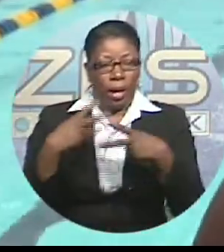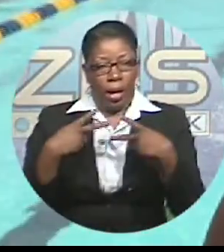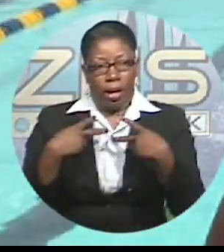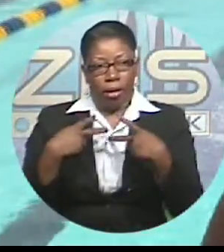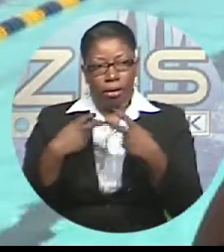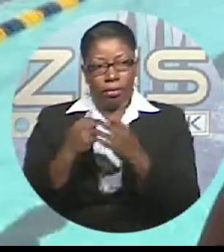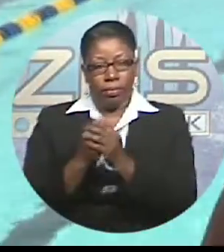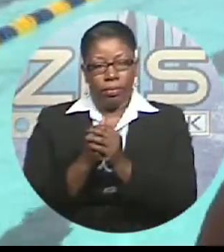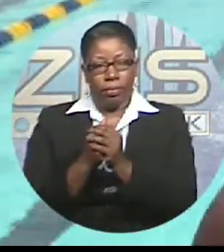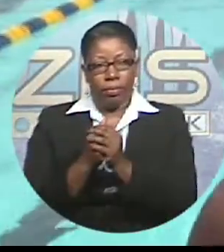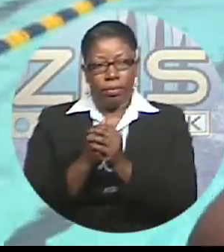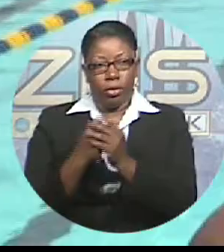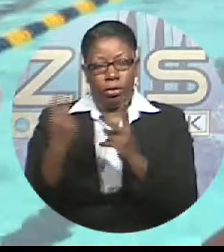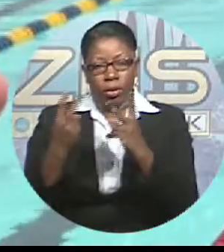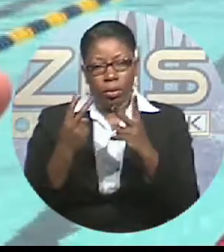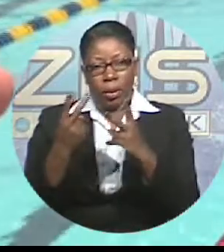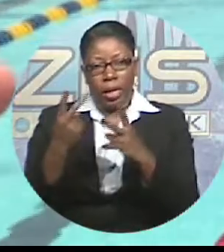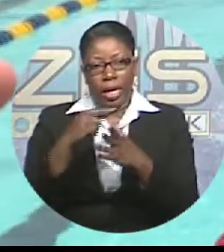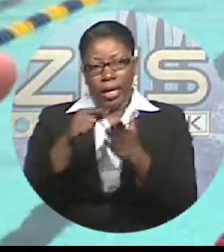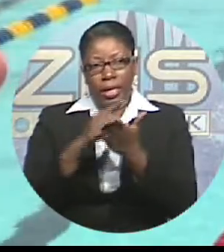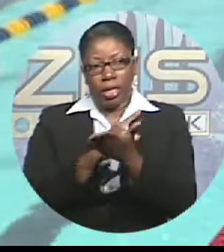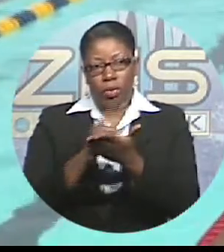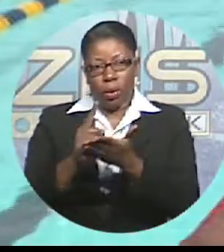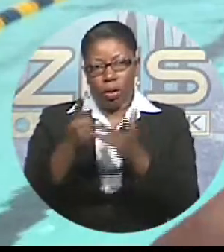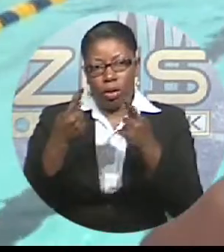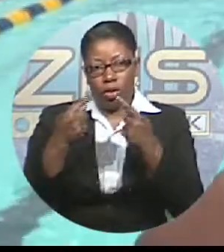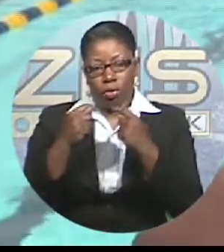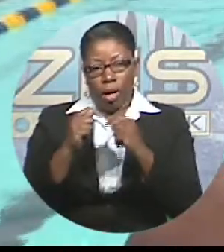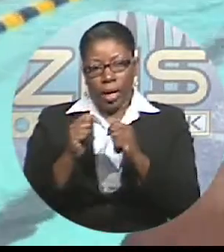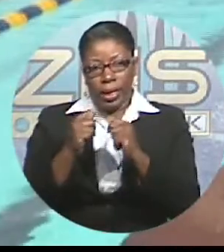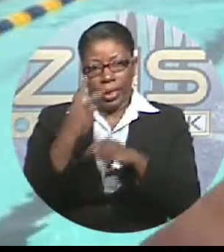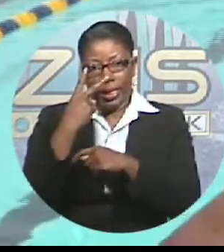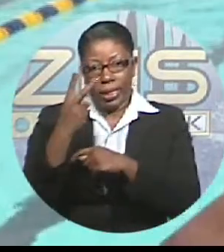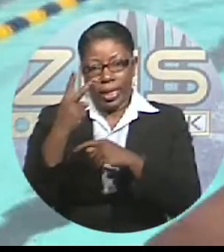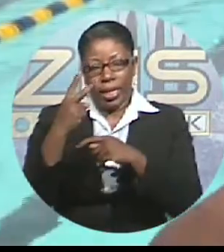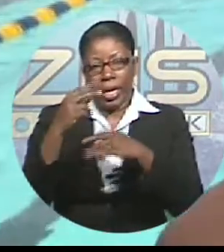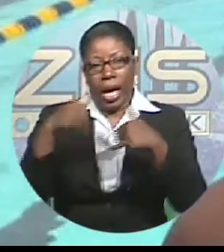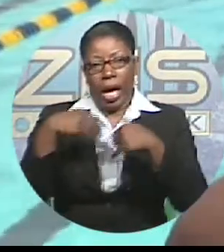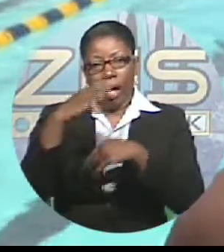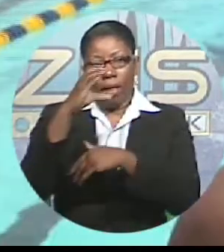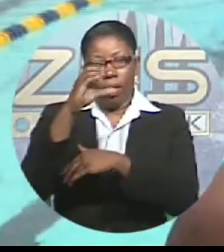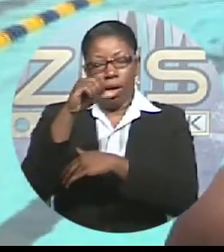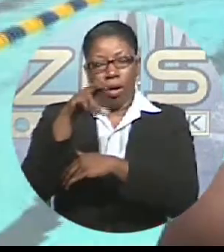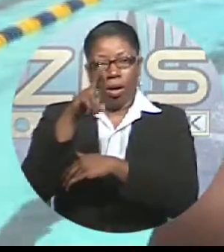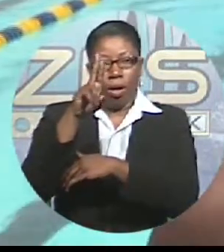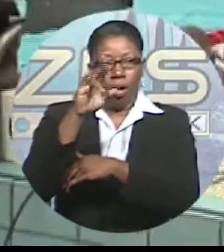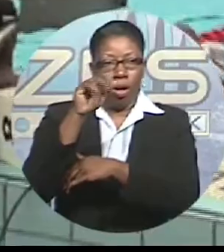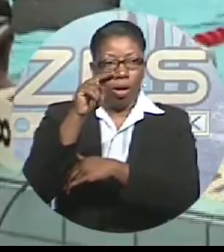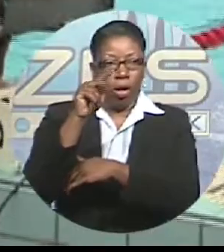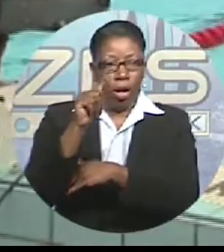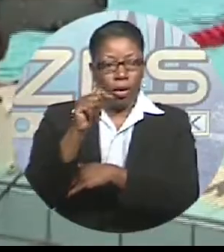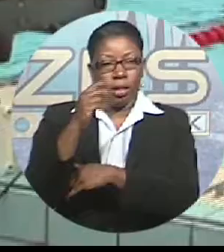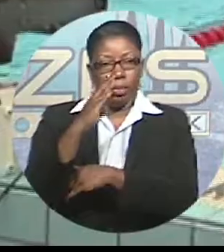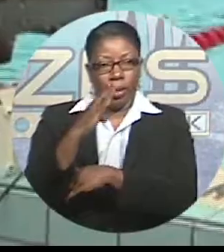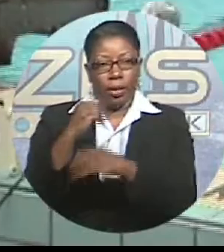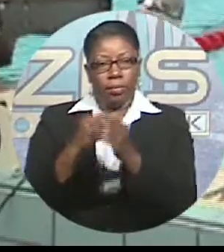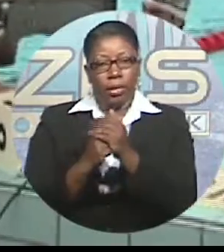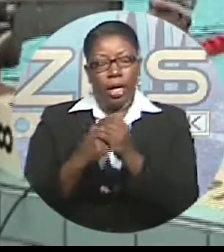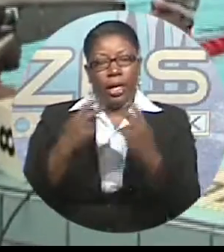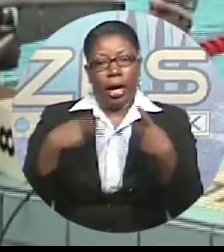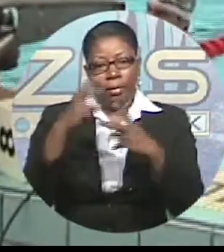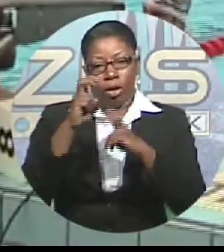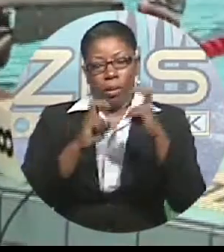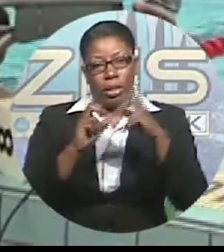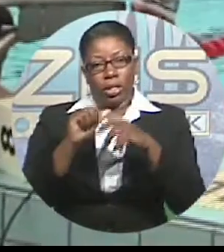visit sometime later this week, so I guess I'll try it out and look at how the current flows, see how it suits me. Competition starts tomorrow